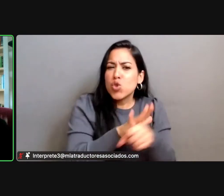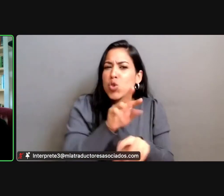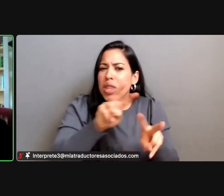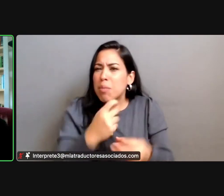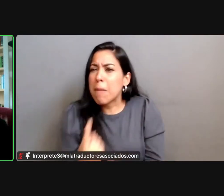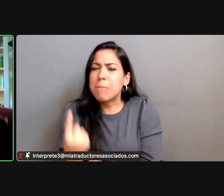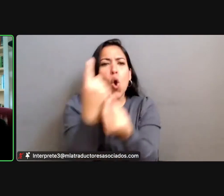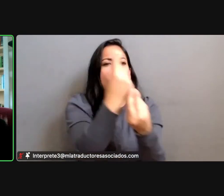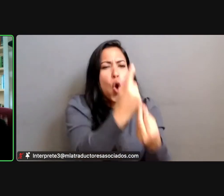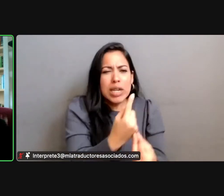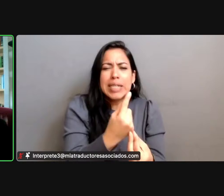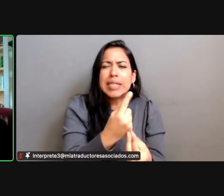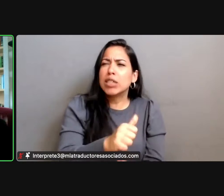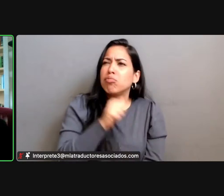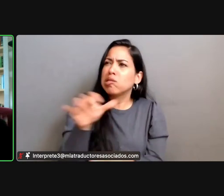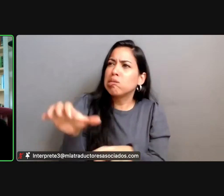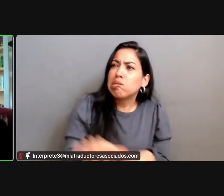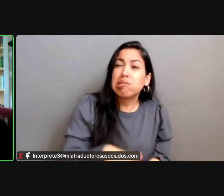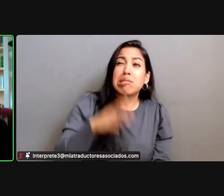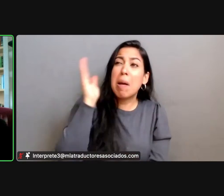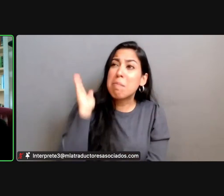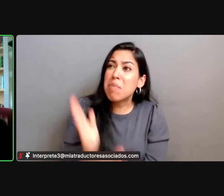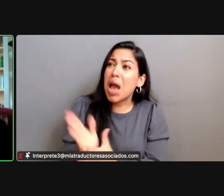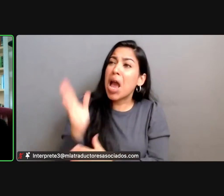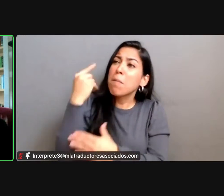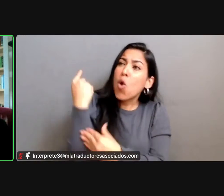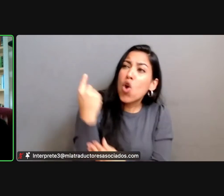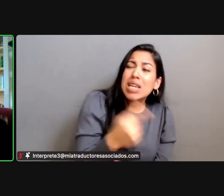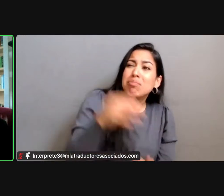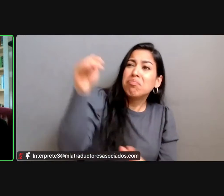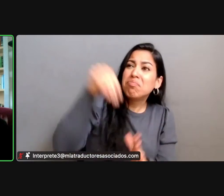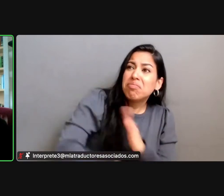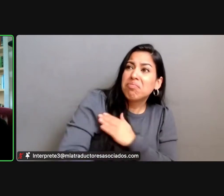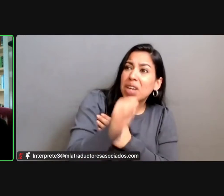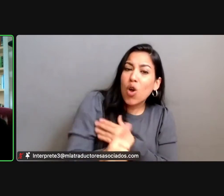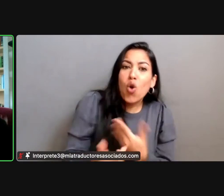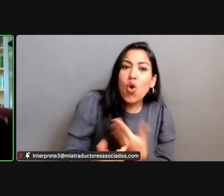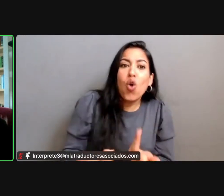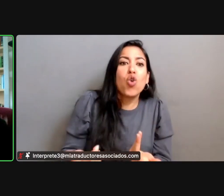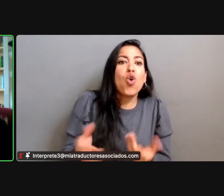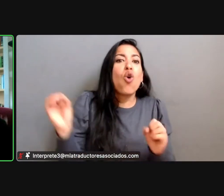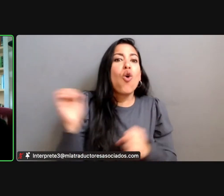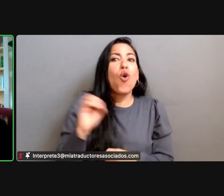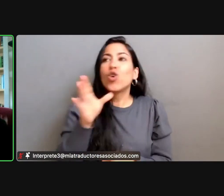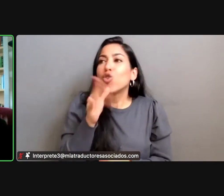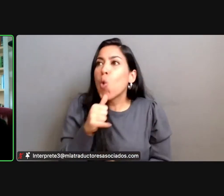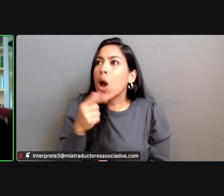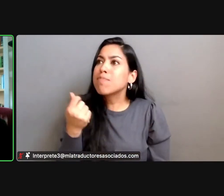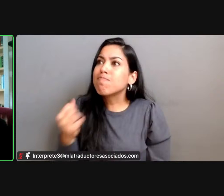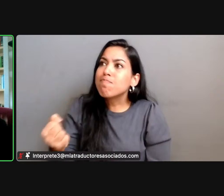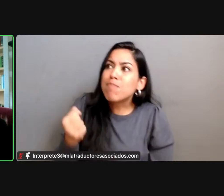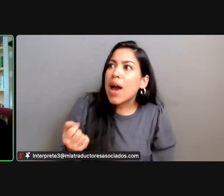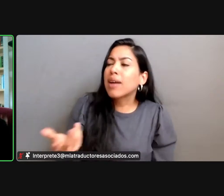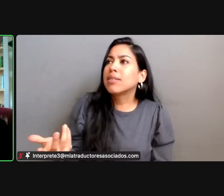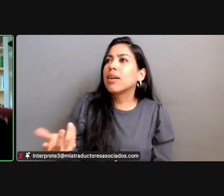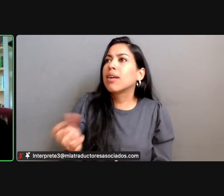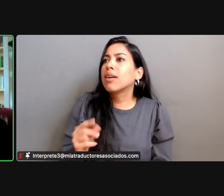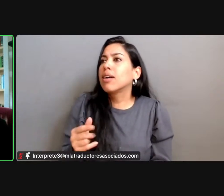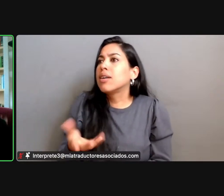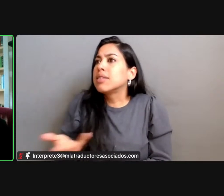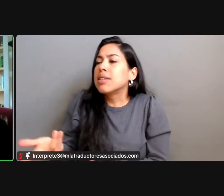countries that face even more severe political situation and with least access